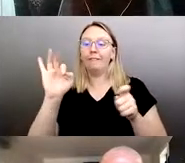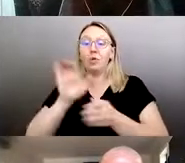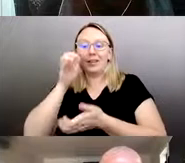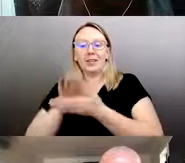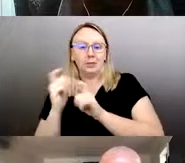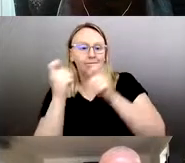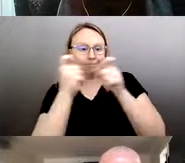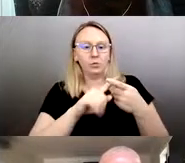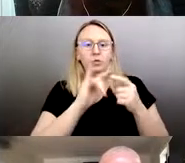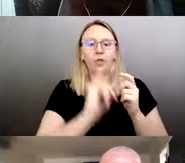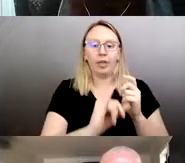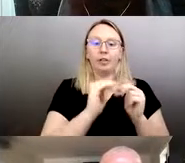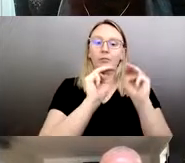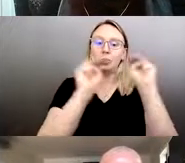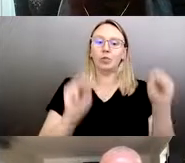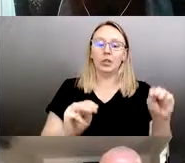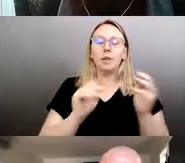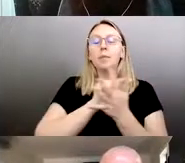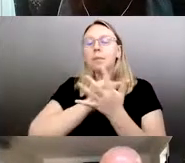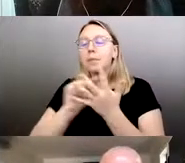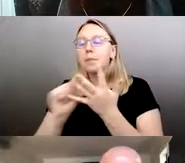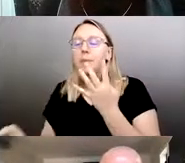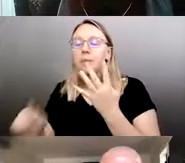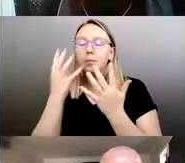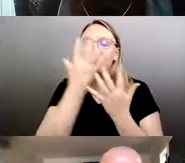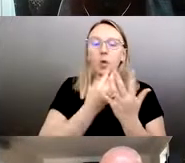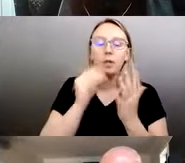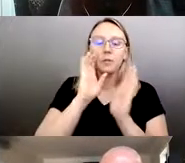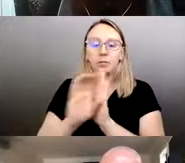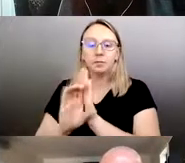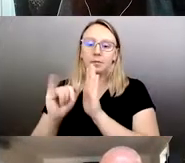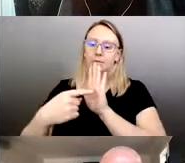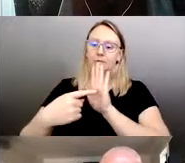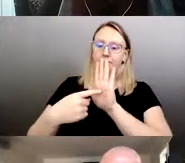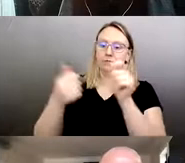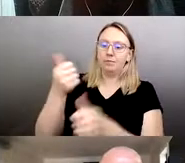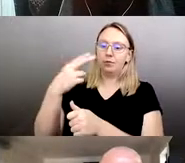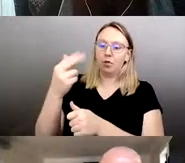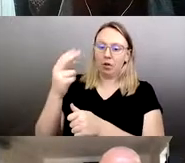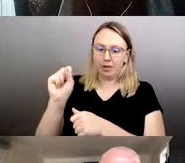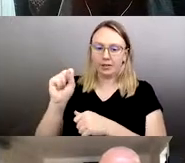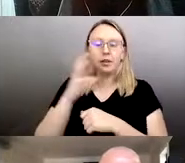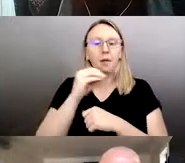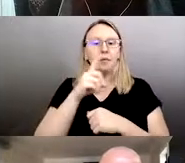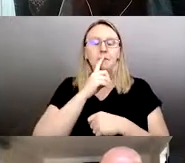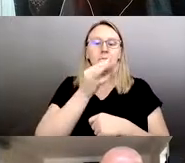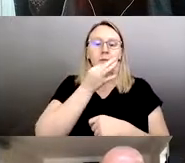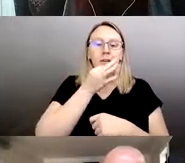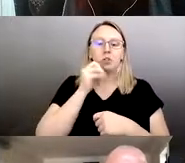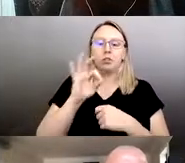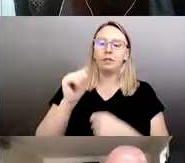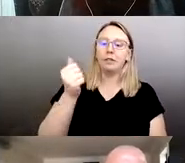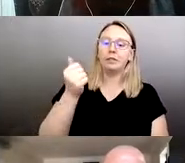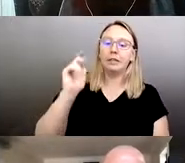to those artists who represent HAHS sites, not only modernists like those here, but also masters of the late 19th century, such